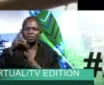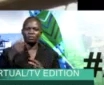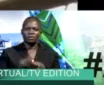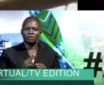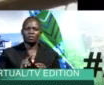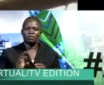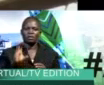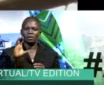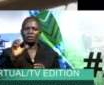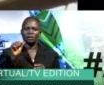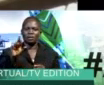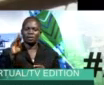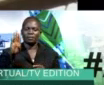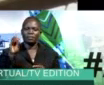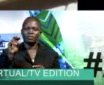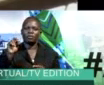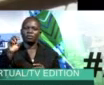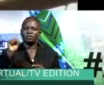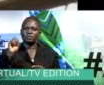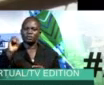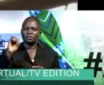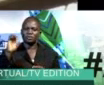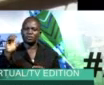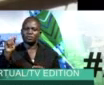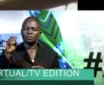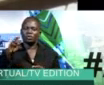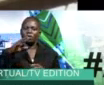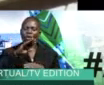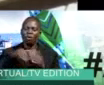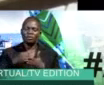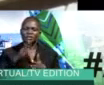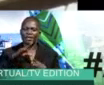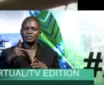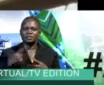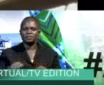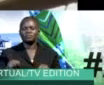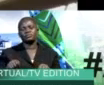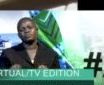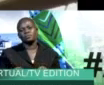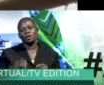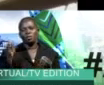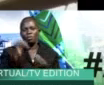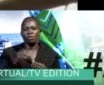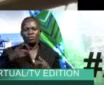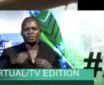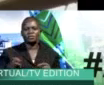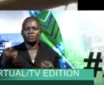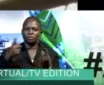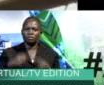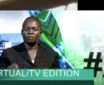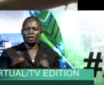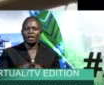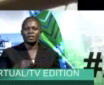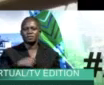a upstream hydrocarbons sector. All these are still in existence. More will still